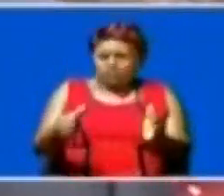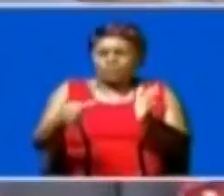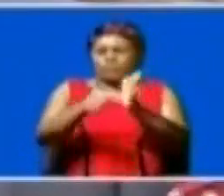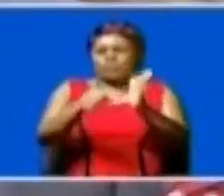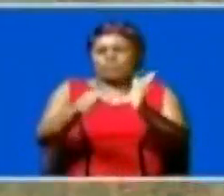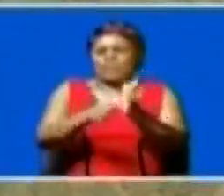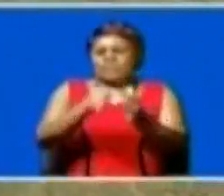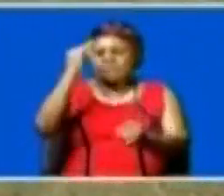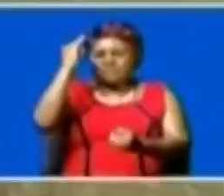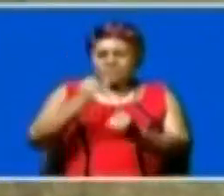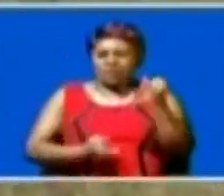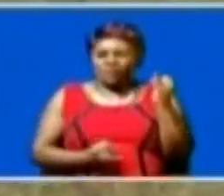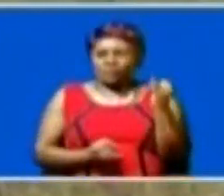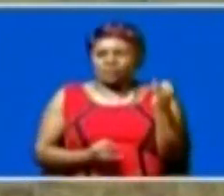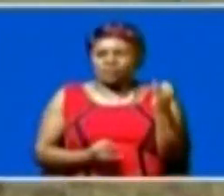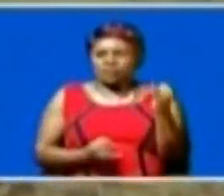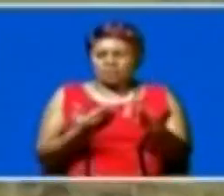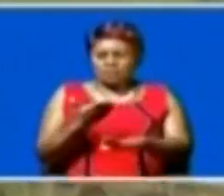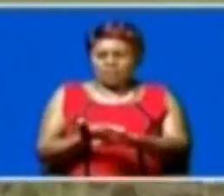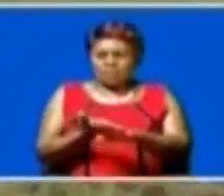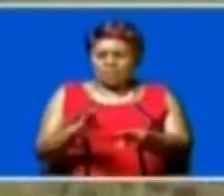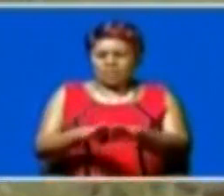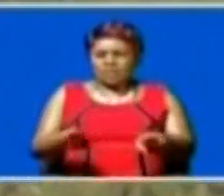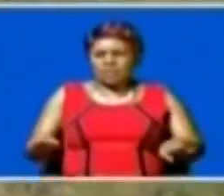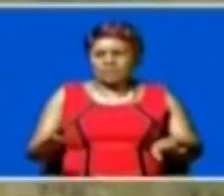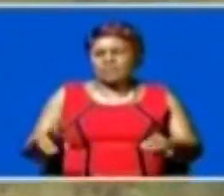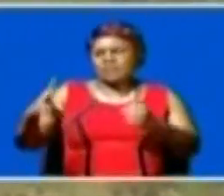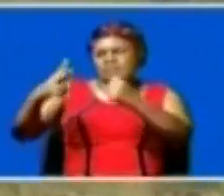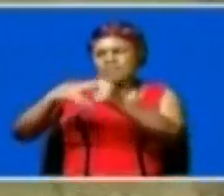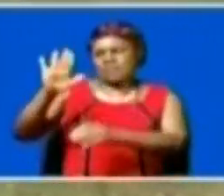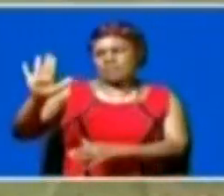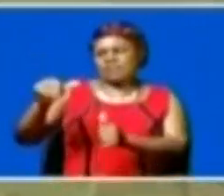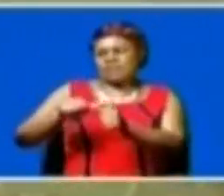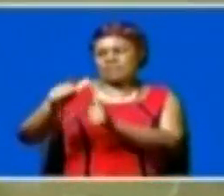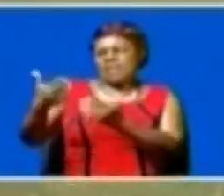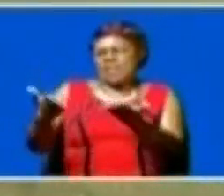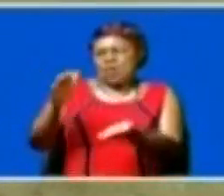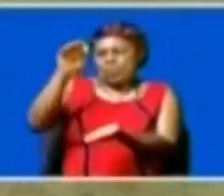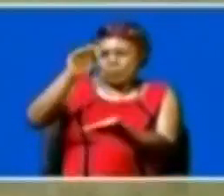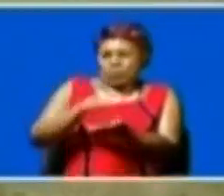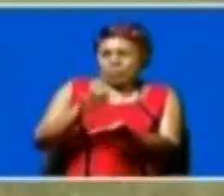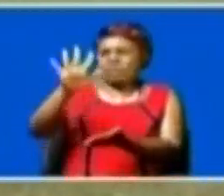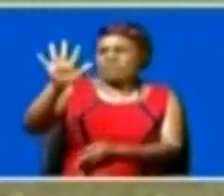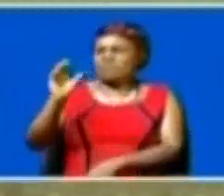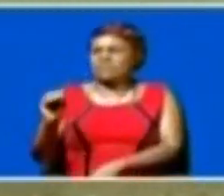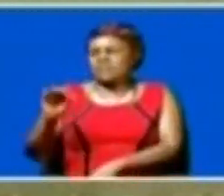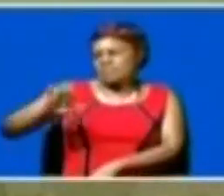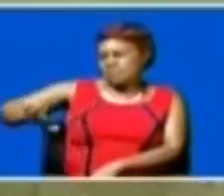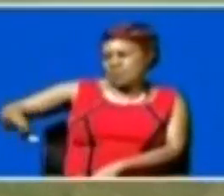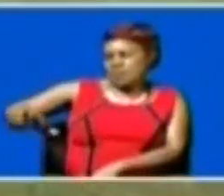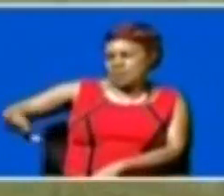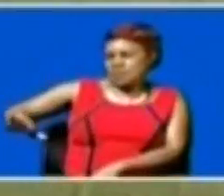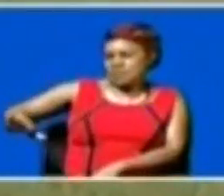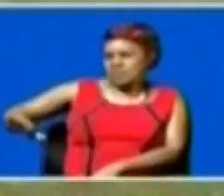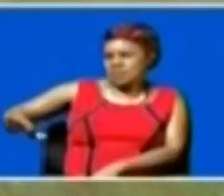problem once and for all. Ondiri swamp originally occupied about 75 acres, but has now only 50 acres left,